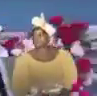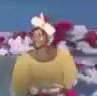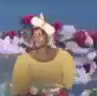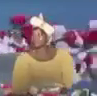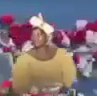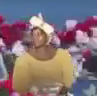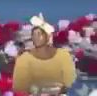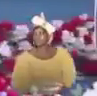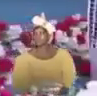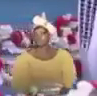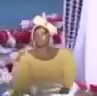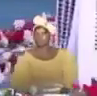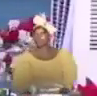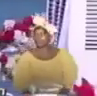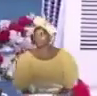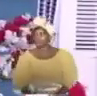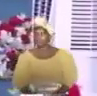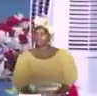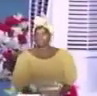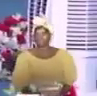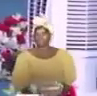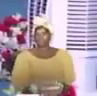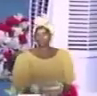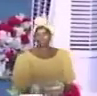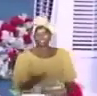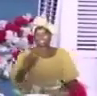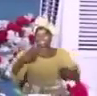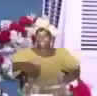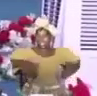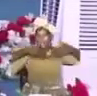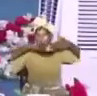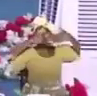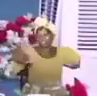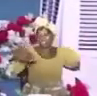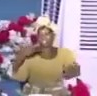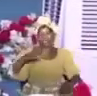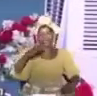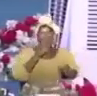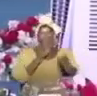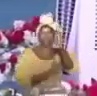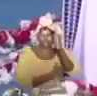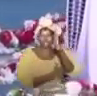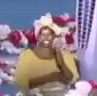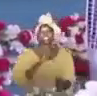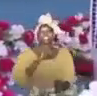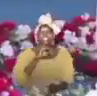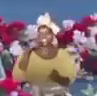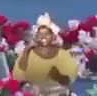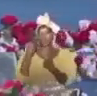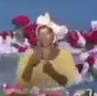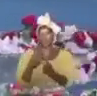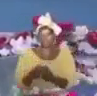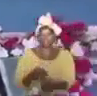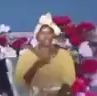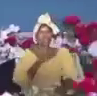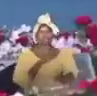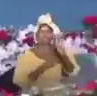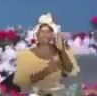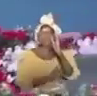The boundary of God's commitment to the believer is his word. God cannot be committed to the